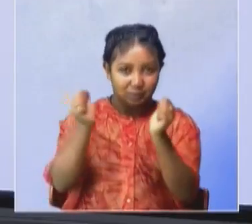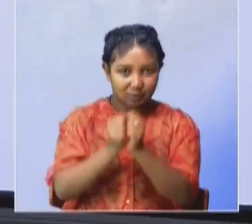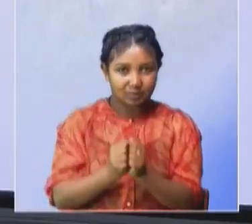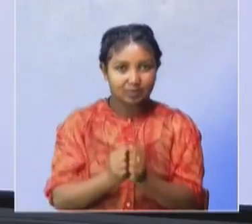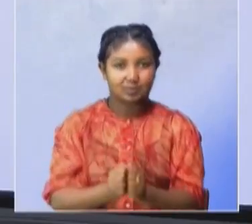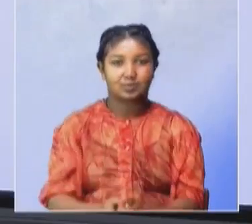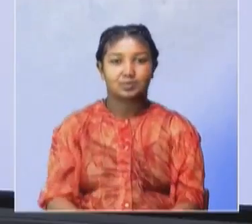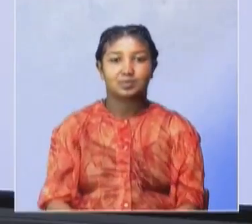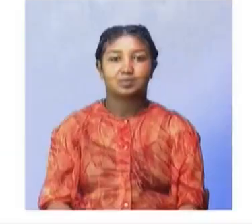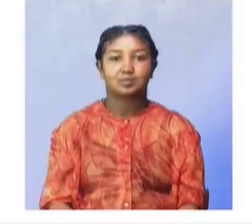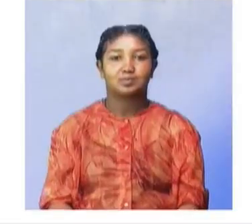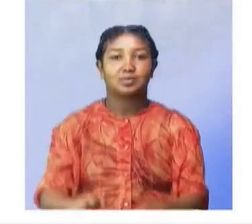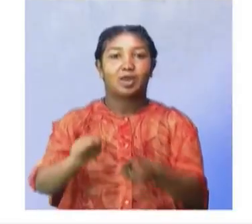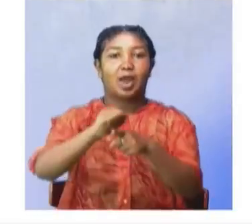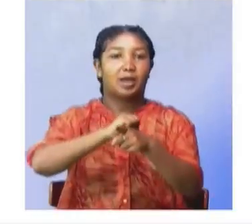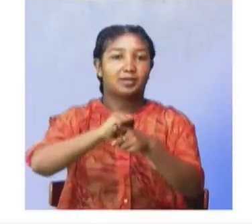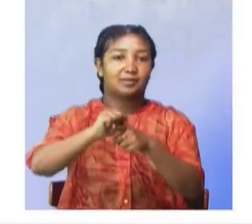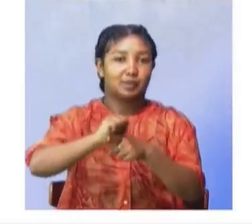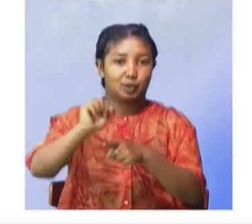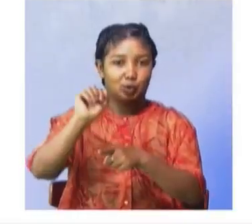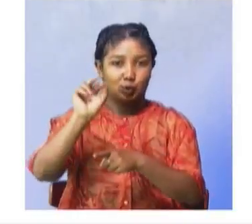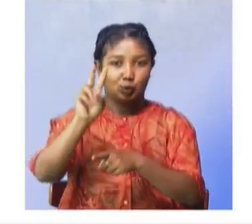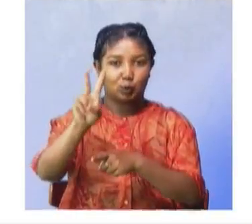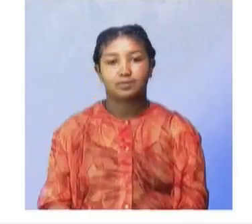more. Activity 2.